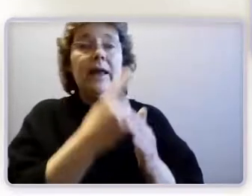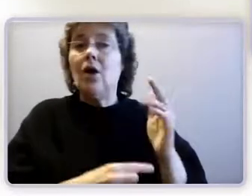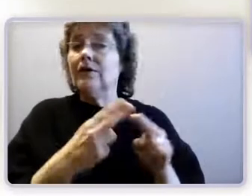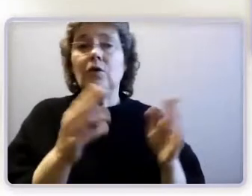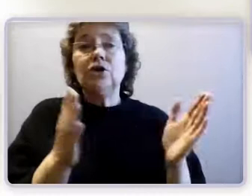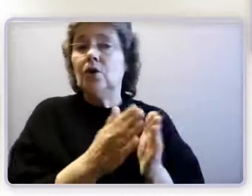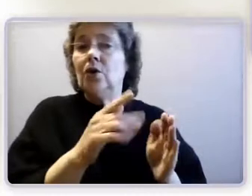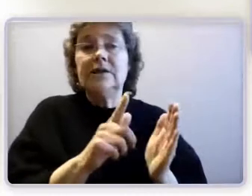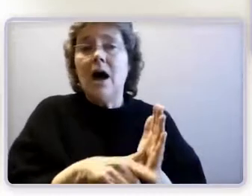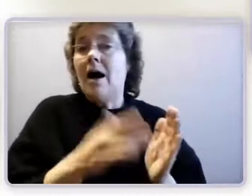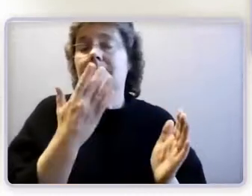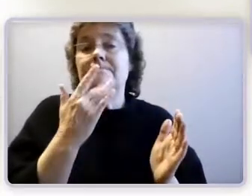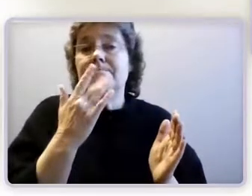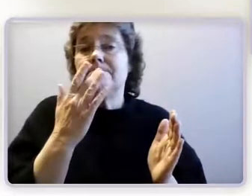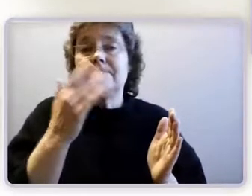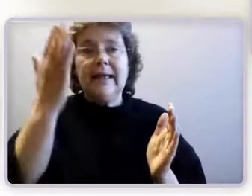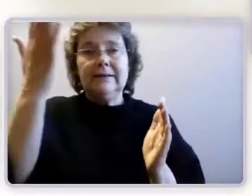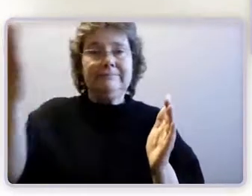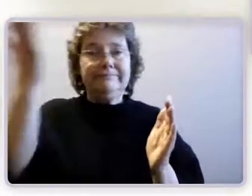necessarily be long-lasting or permanent.